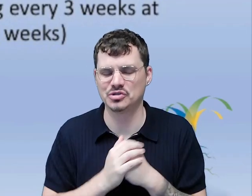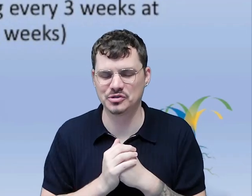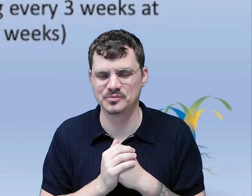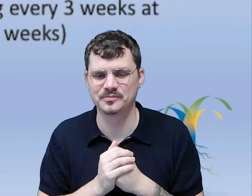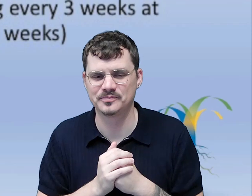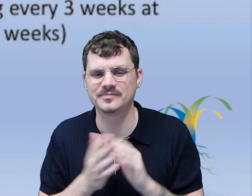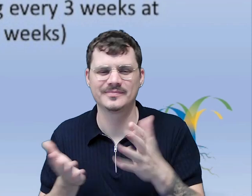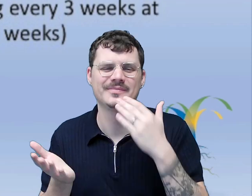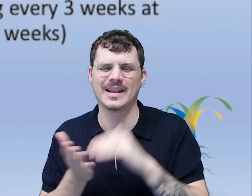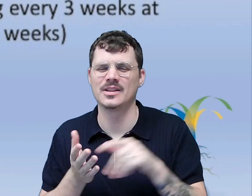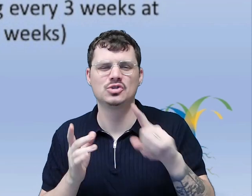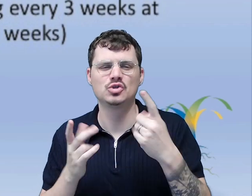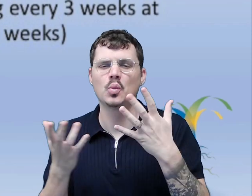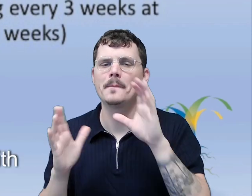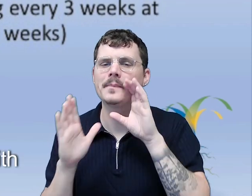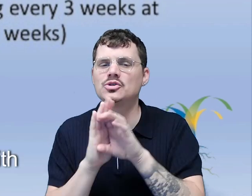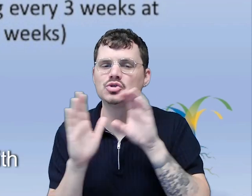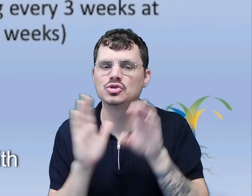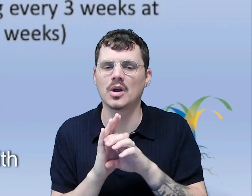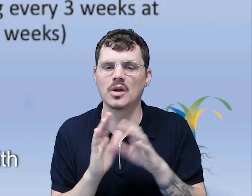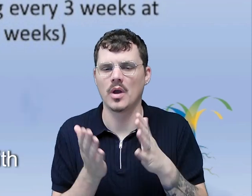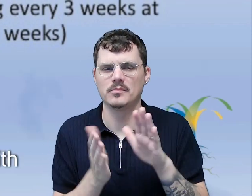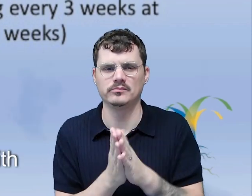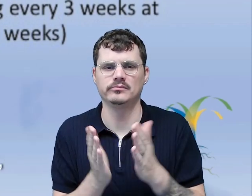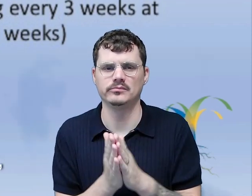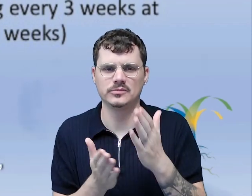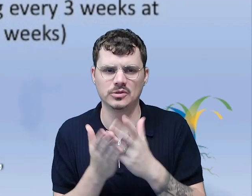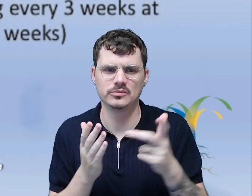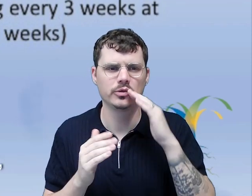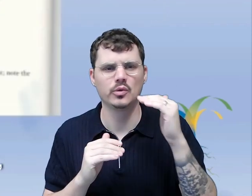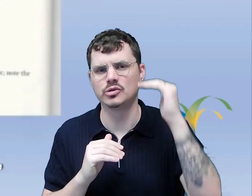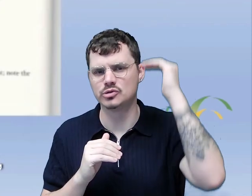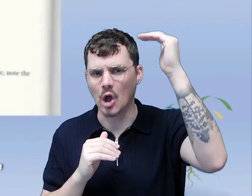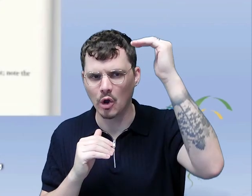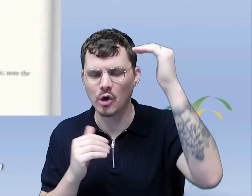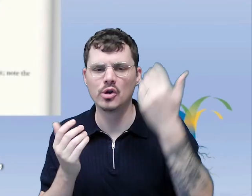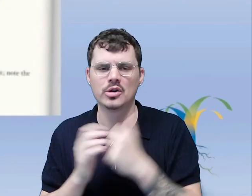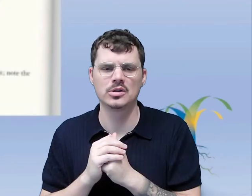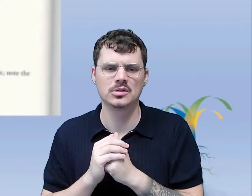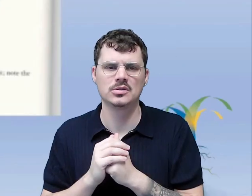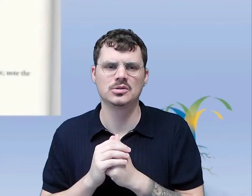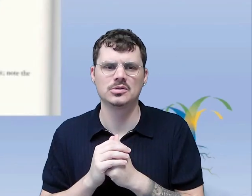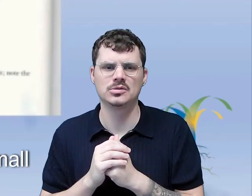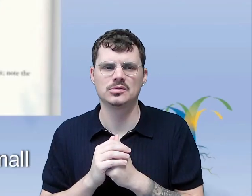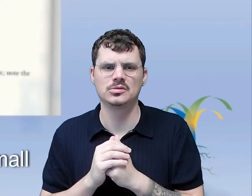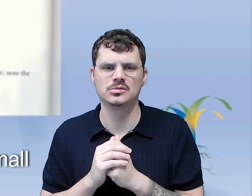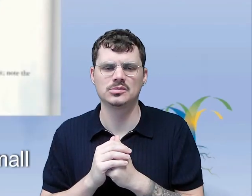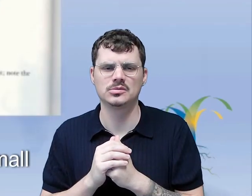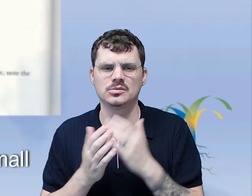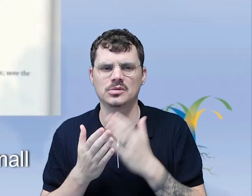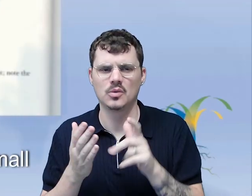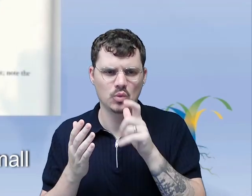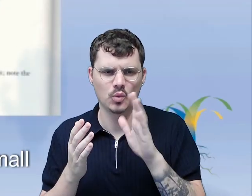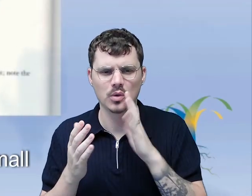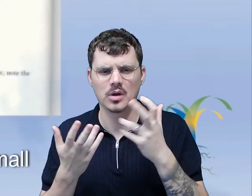These are just some, again, textbook pictures of people with Klinefelters, some tall stature, what are felt